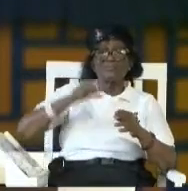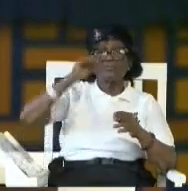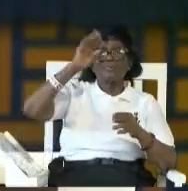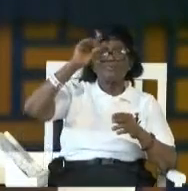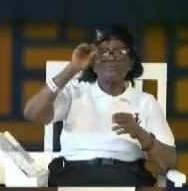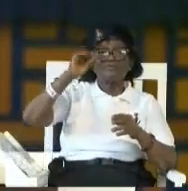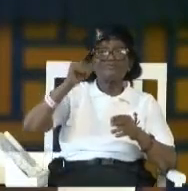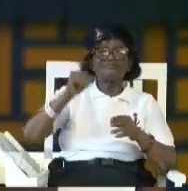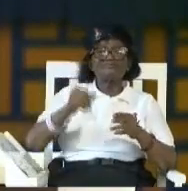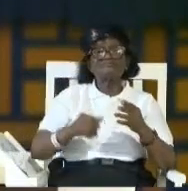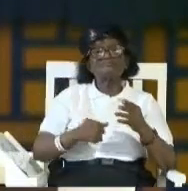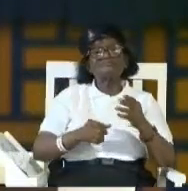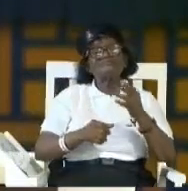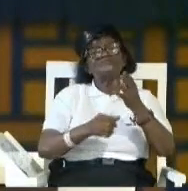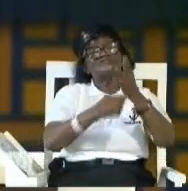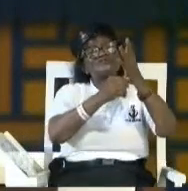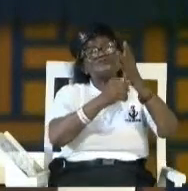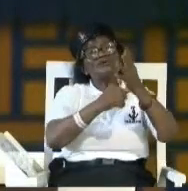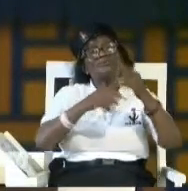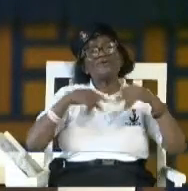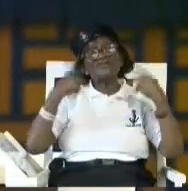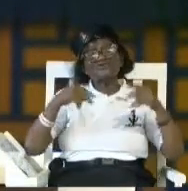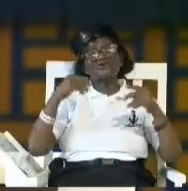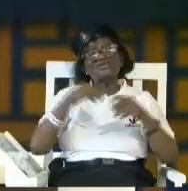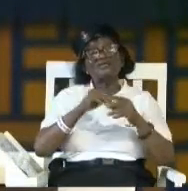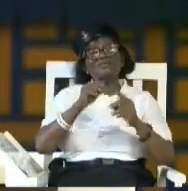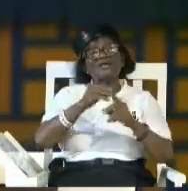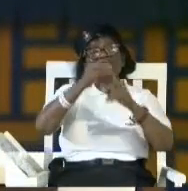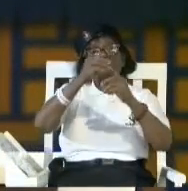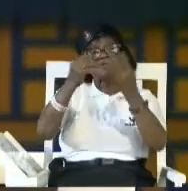senior pastors in a particular country,